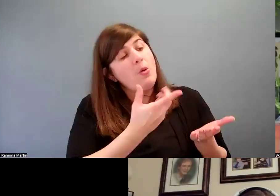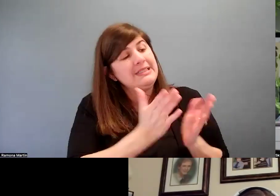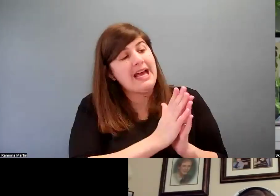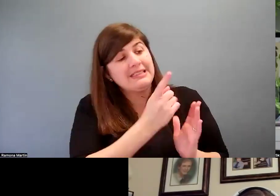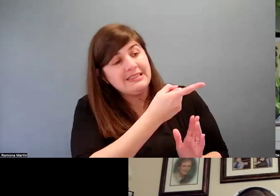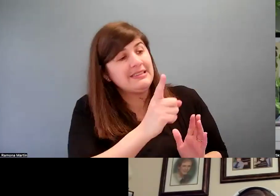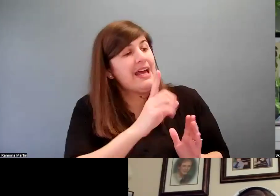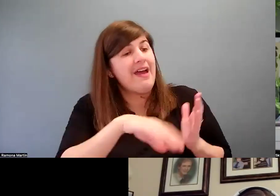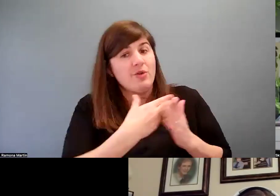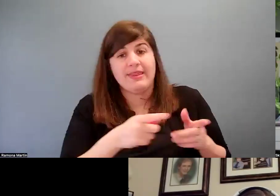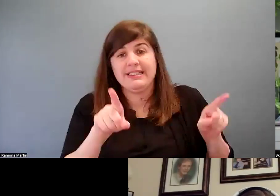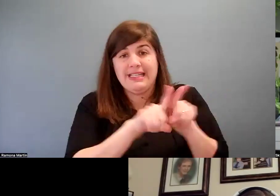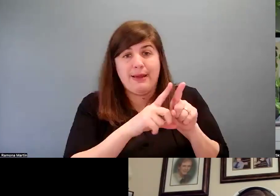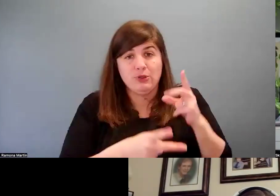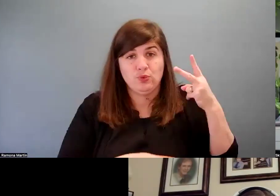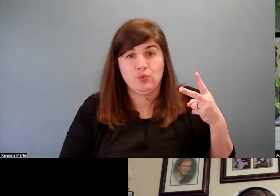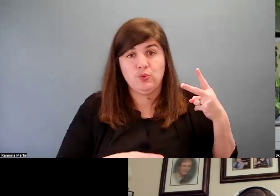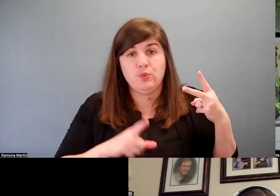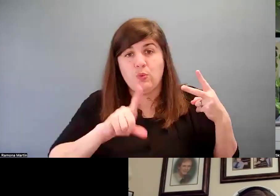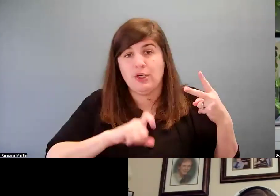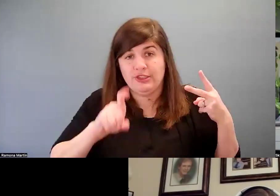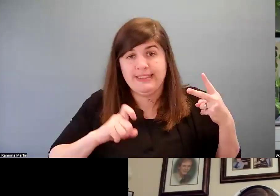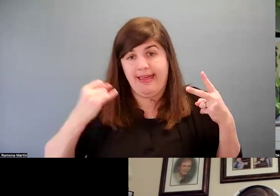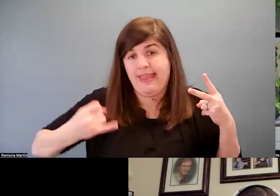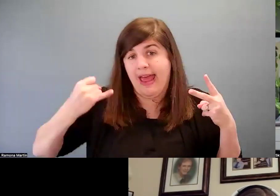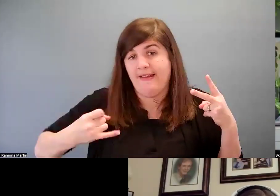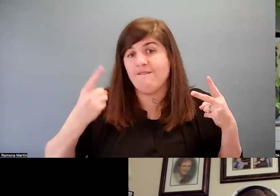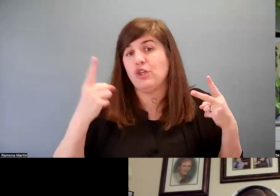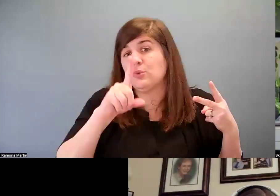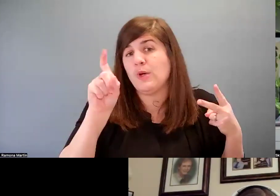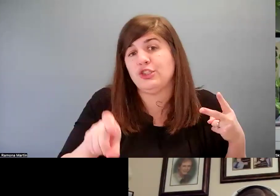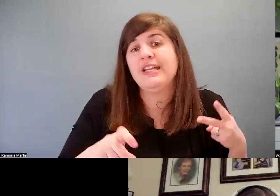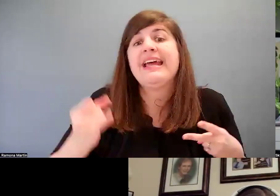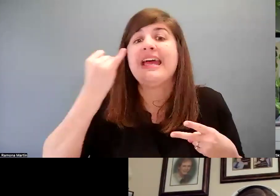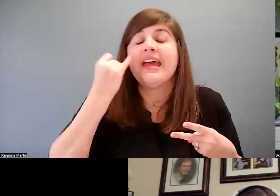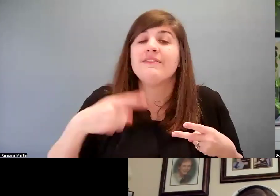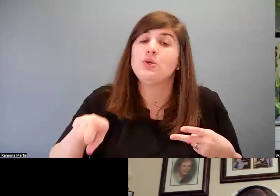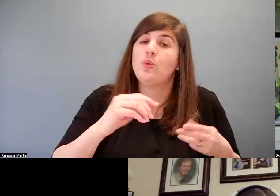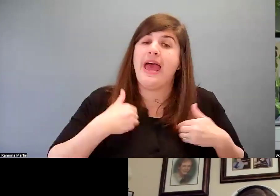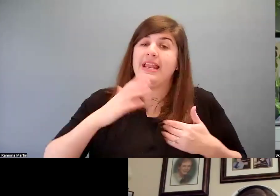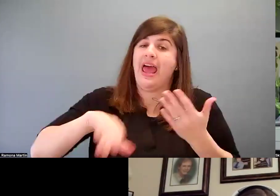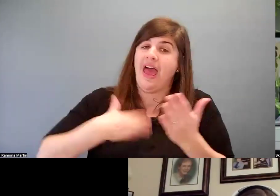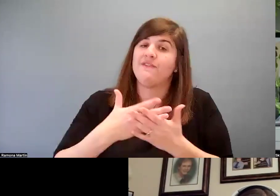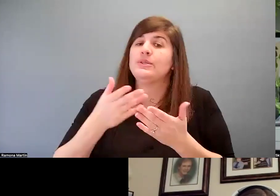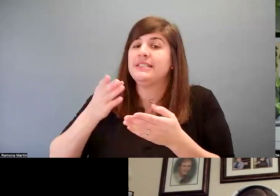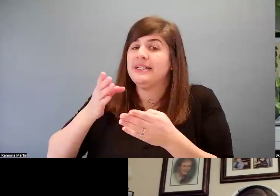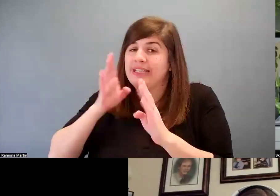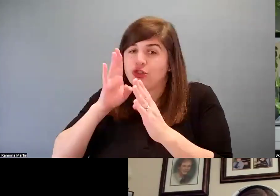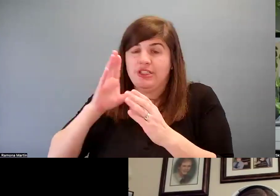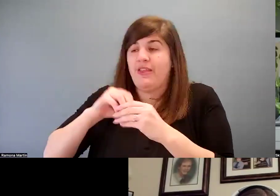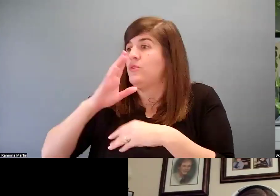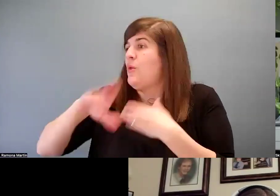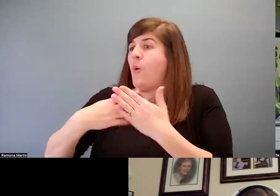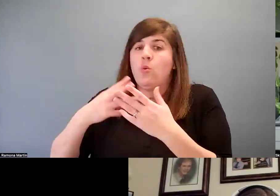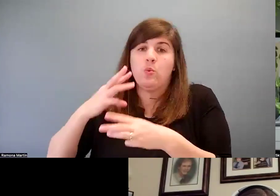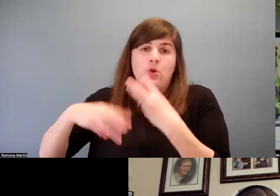the same two questions at the end of every session. The first Okay. question is, if you had everyone's attention in the whole world and you could tell them